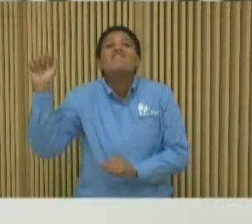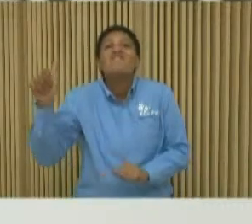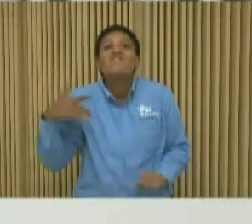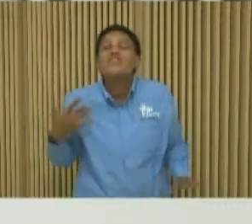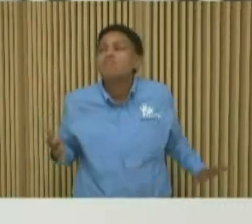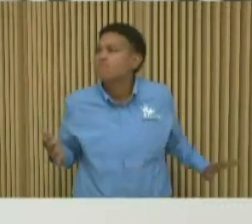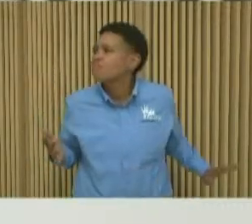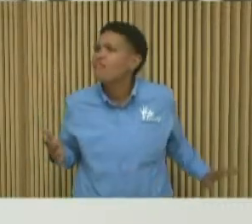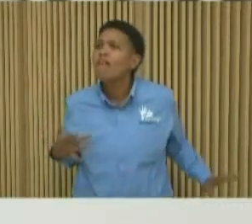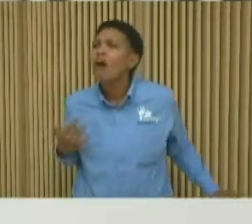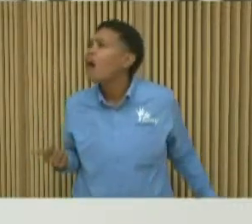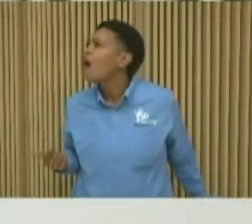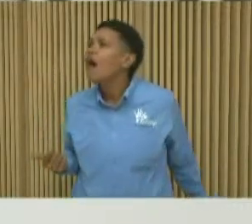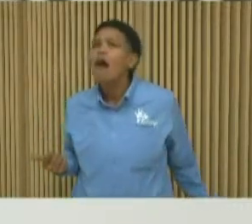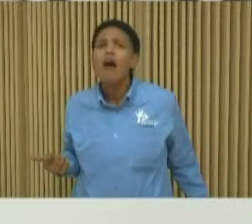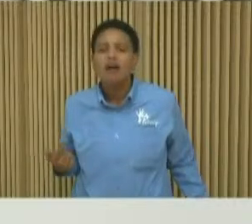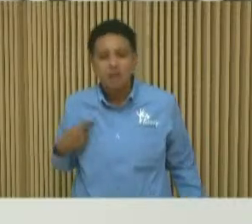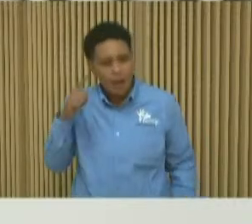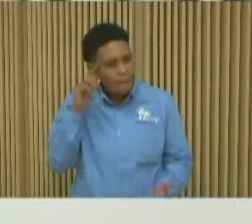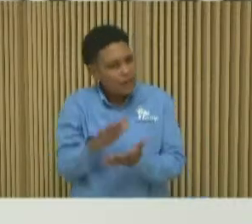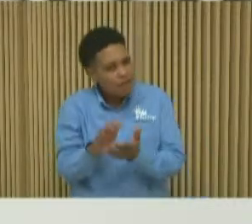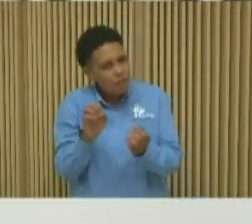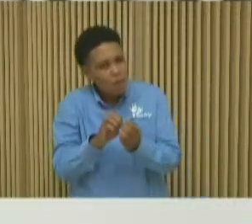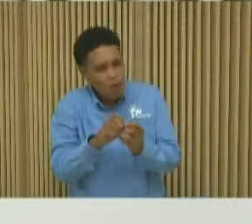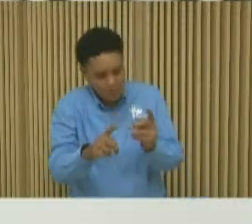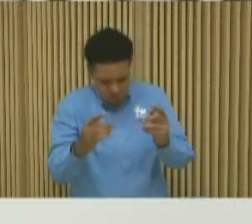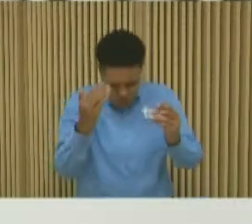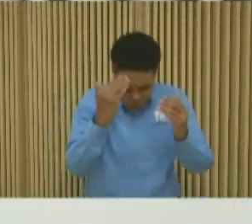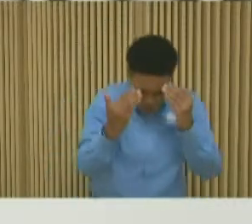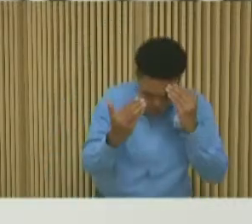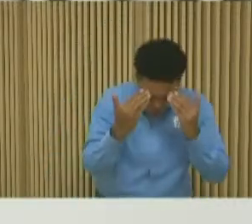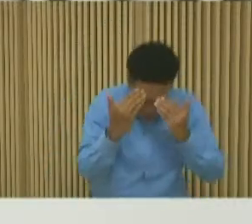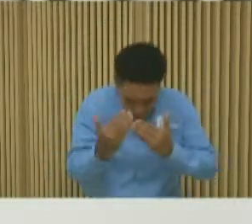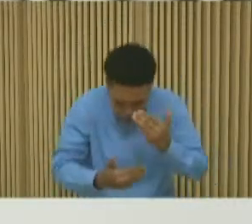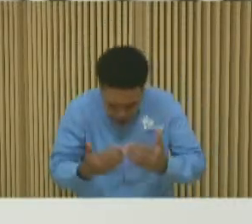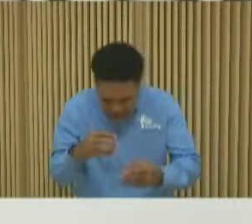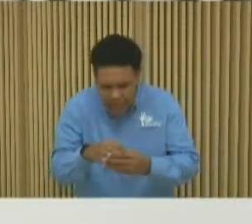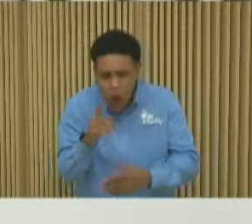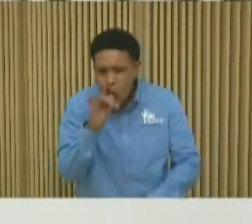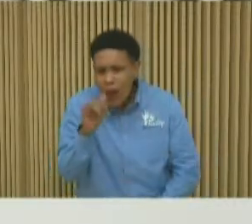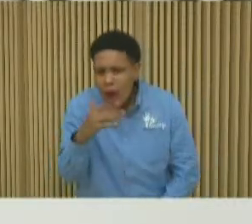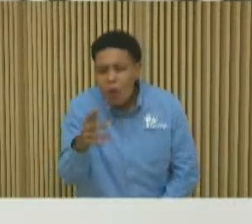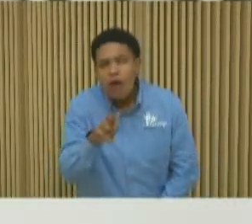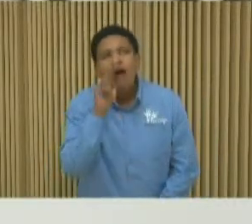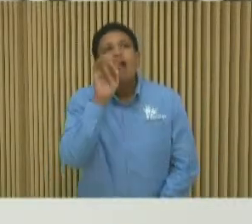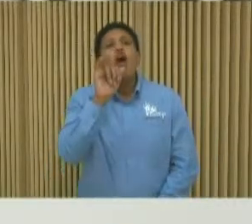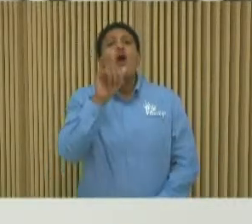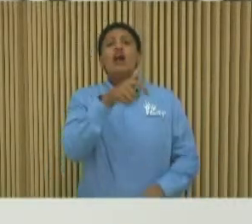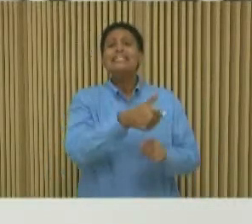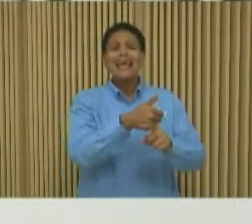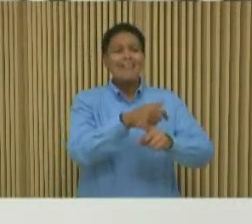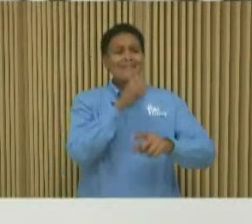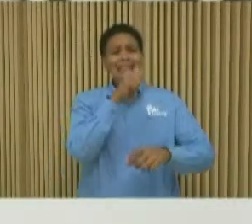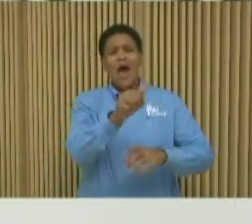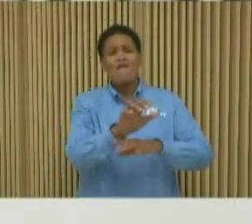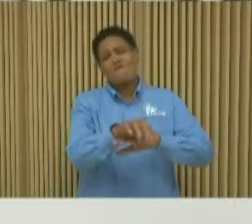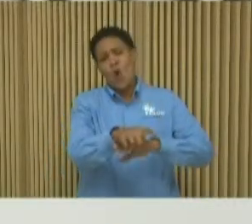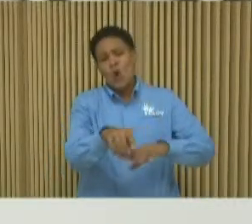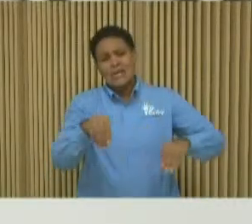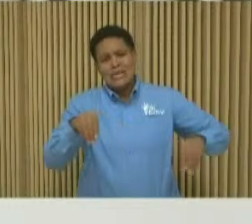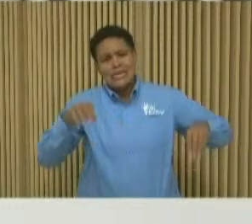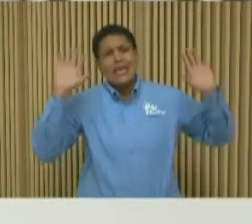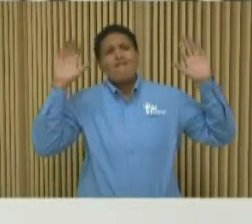I believe the more people are educated about these processes and they see that they're not being forced to give